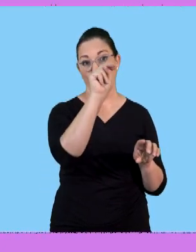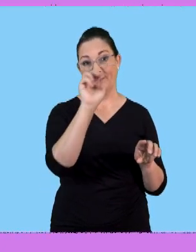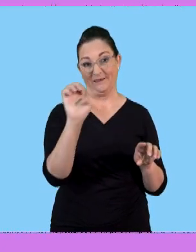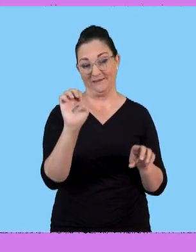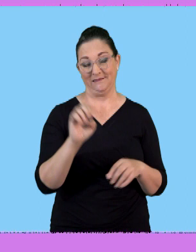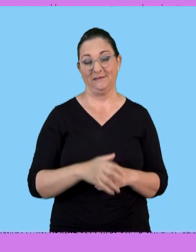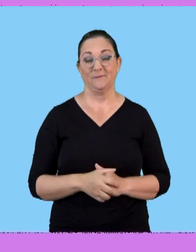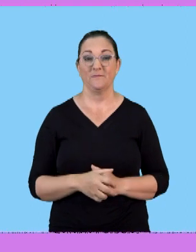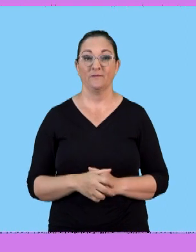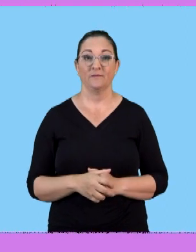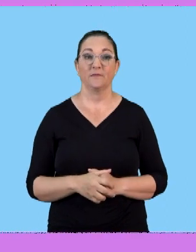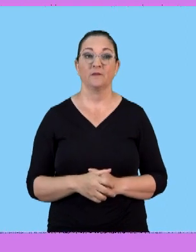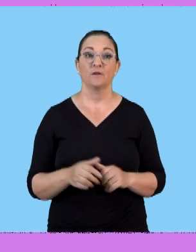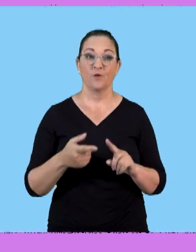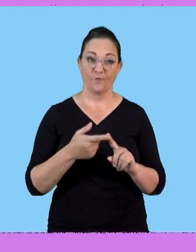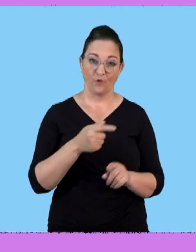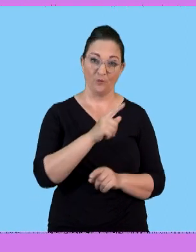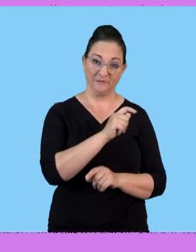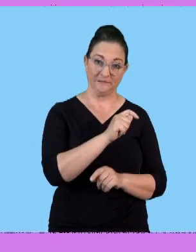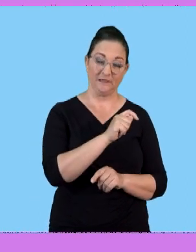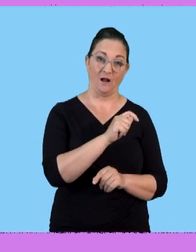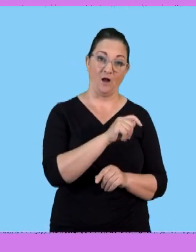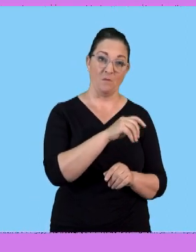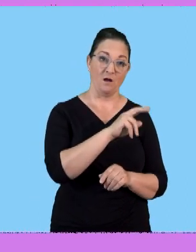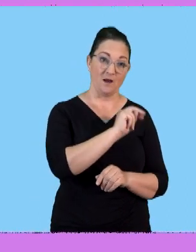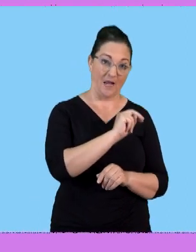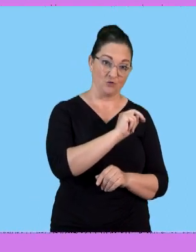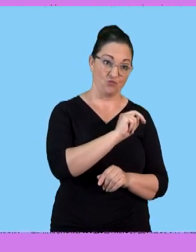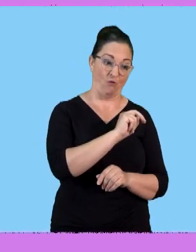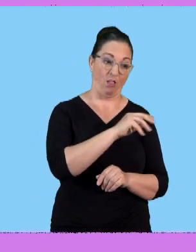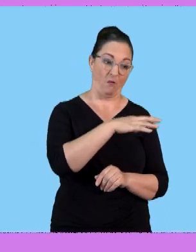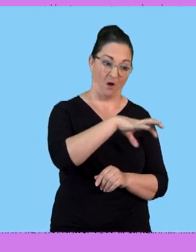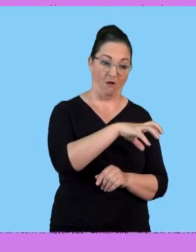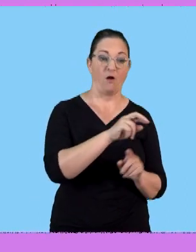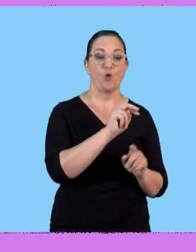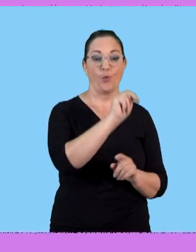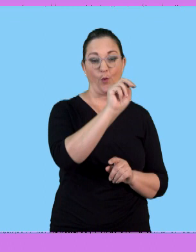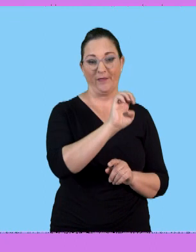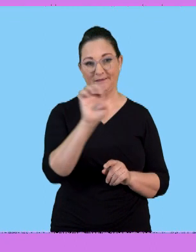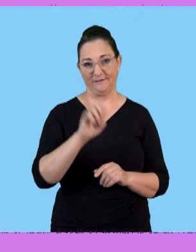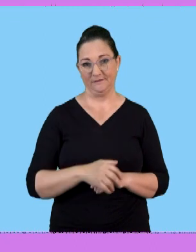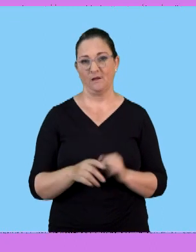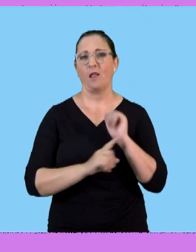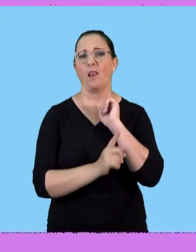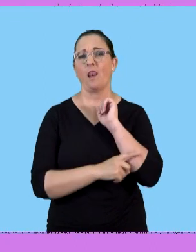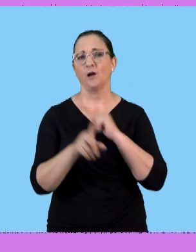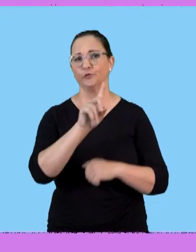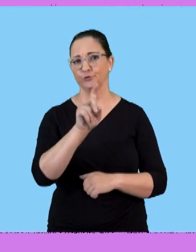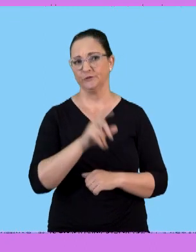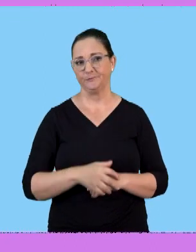is northeast of the Titicaca National Park. All right, guys, let's look at our last